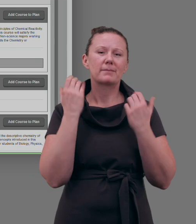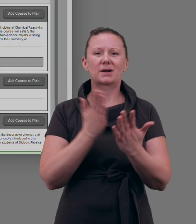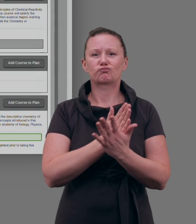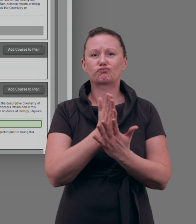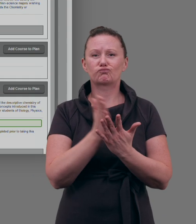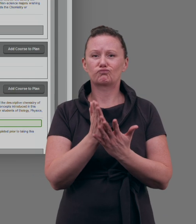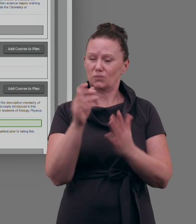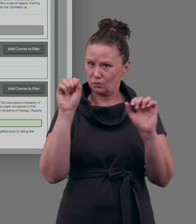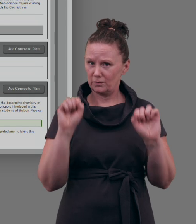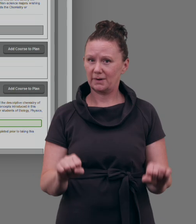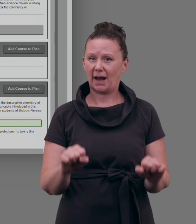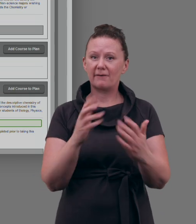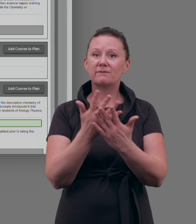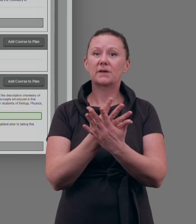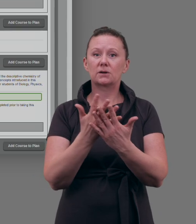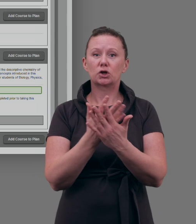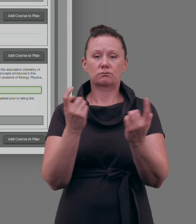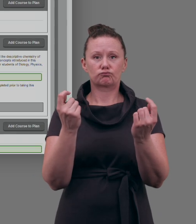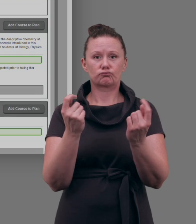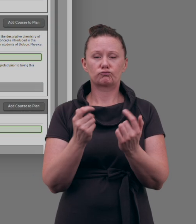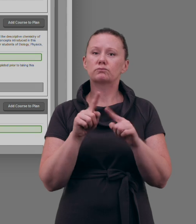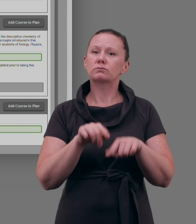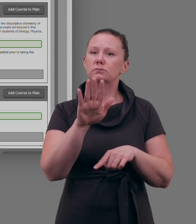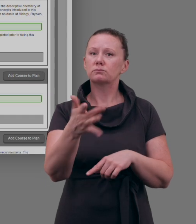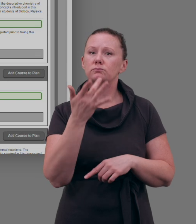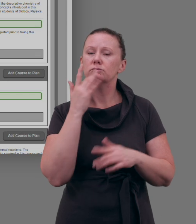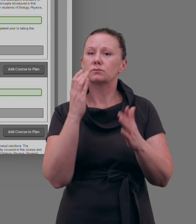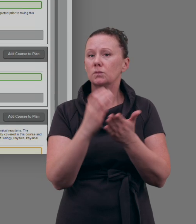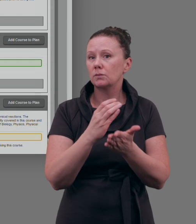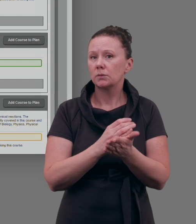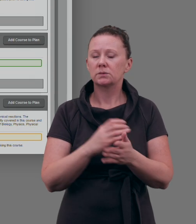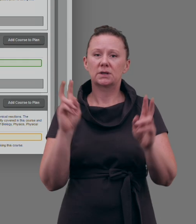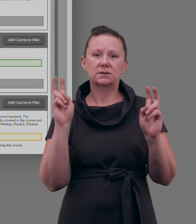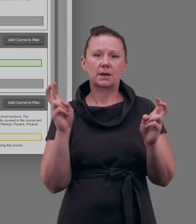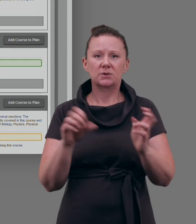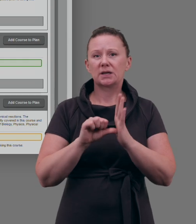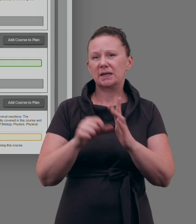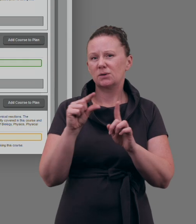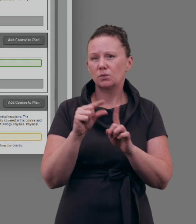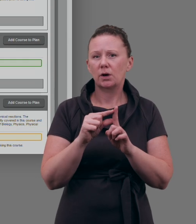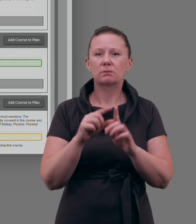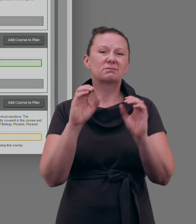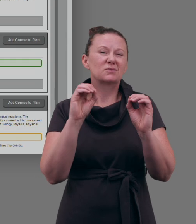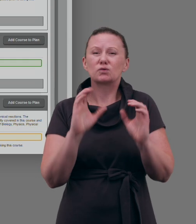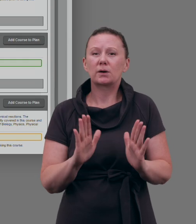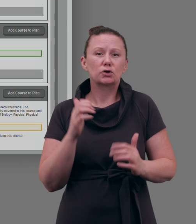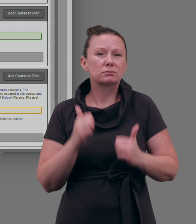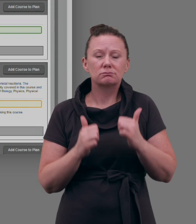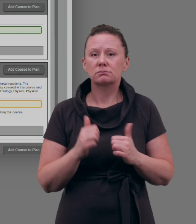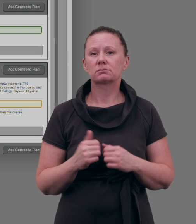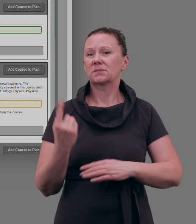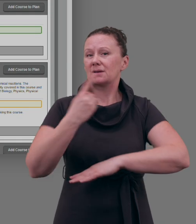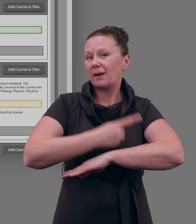subject, location, terms, days of the week, time of day, instructor, course